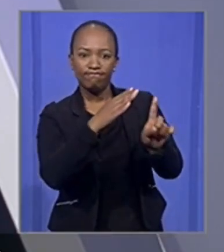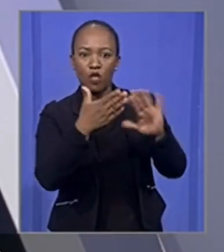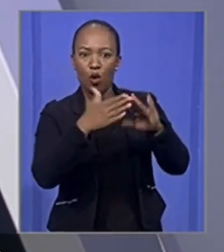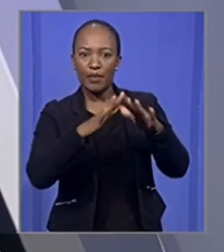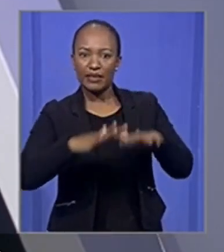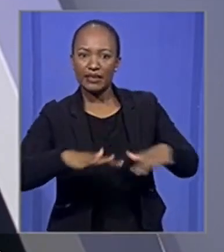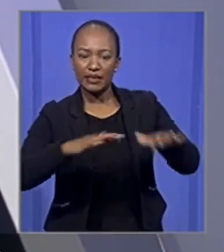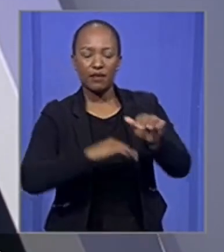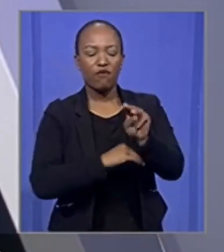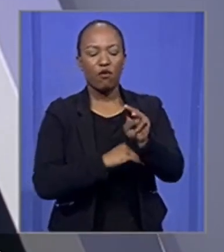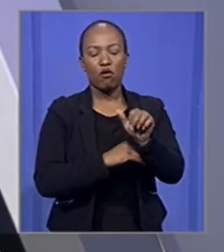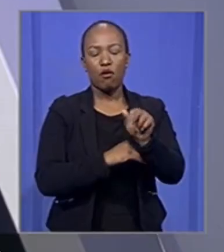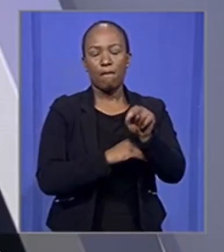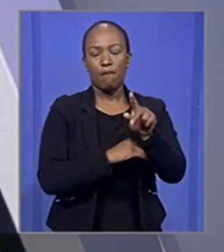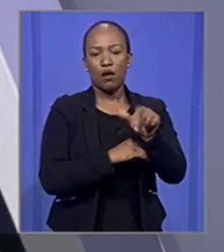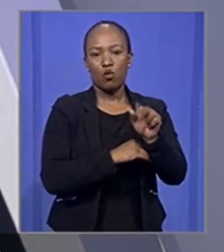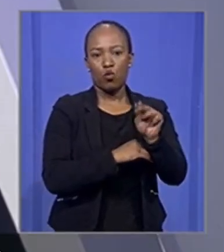ho Polokwane